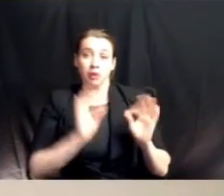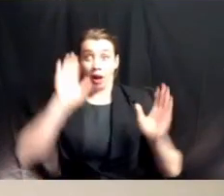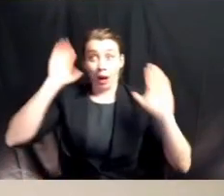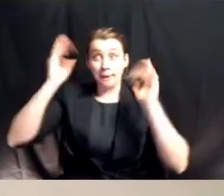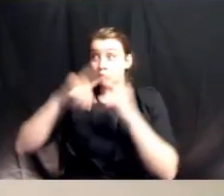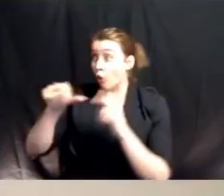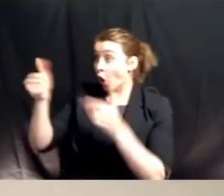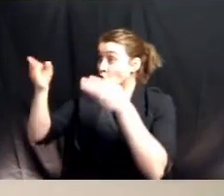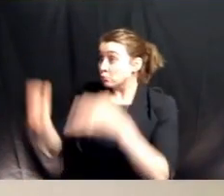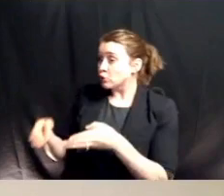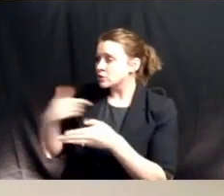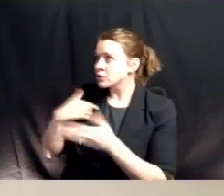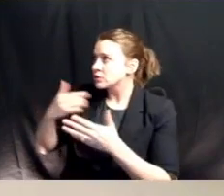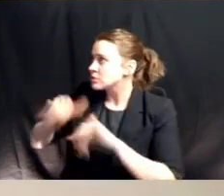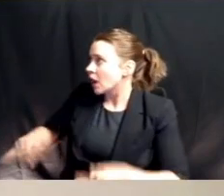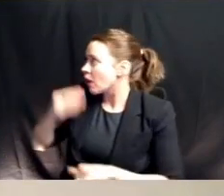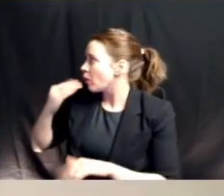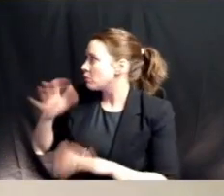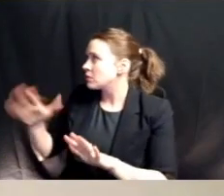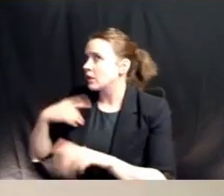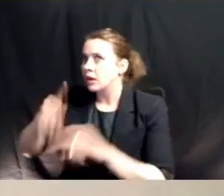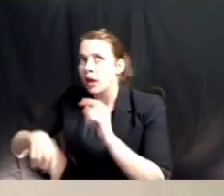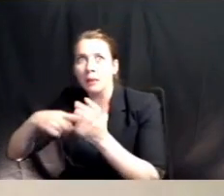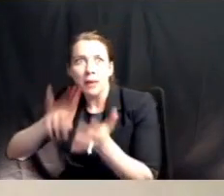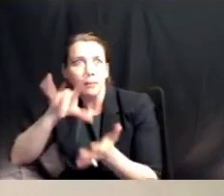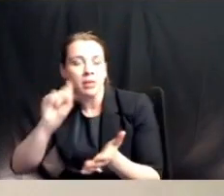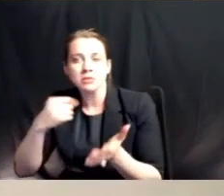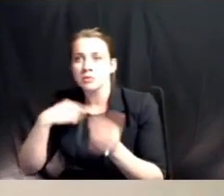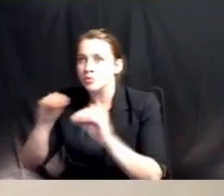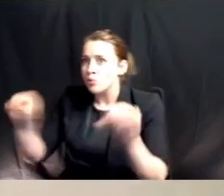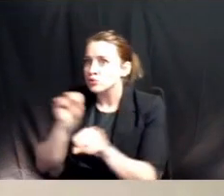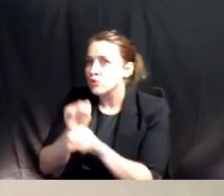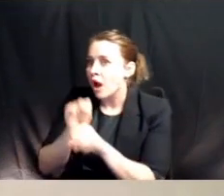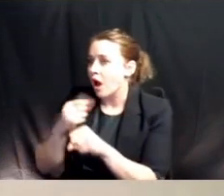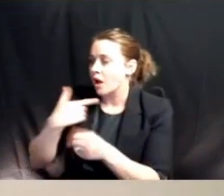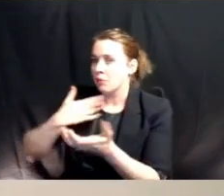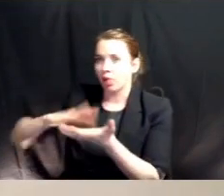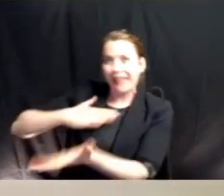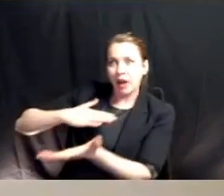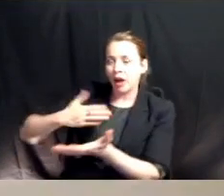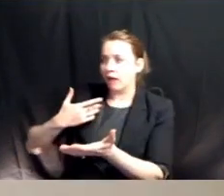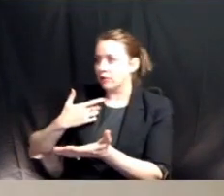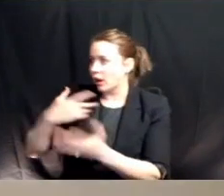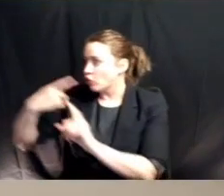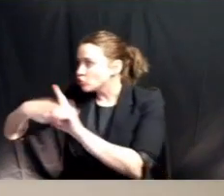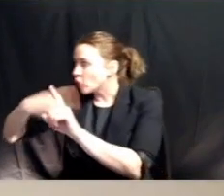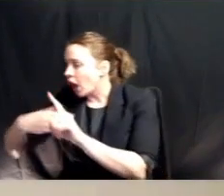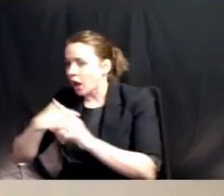is worried about paying their car note or their apartment rent or other bills